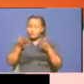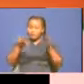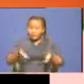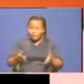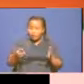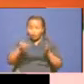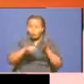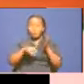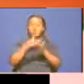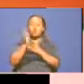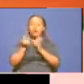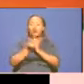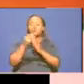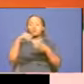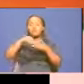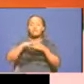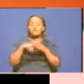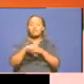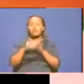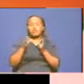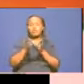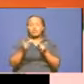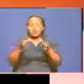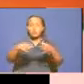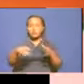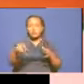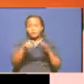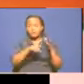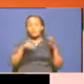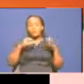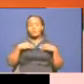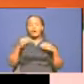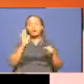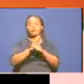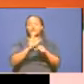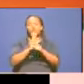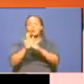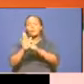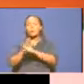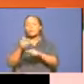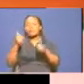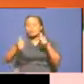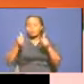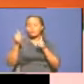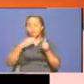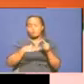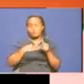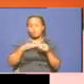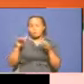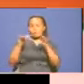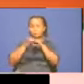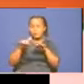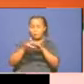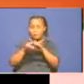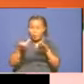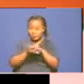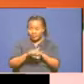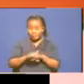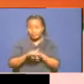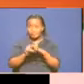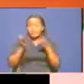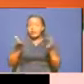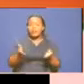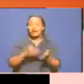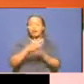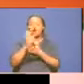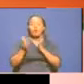committees that he had started off with. So we have the transplantation committee, for which I am part of. There's a dialysis committee. Mm-hmm. So we are all working